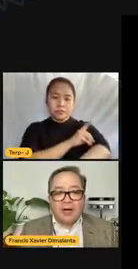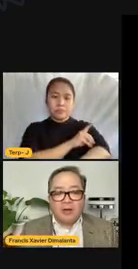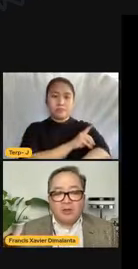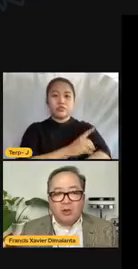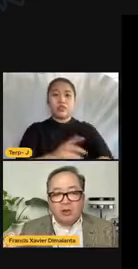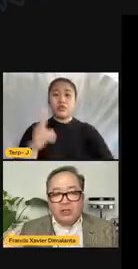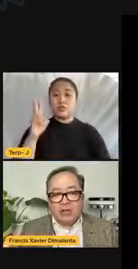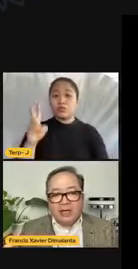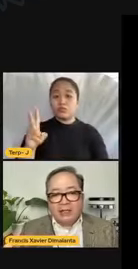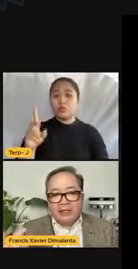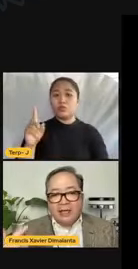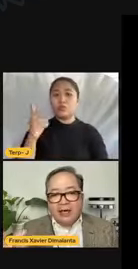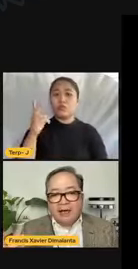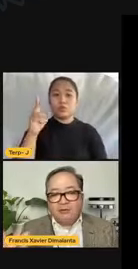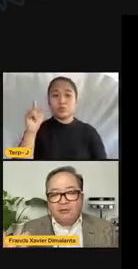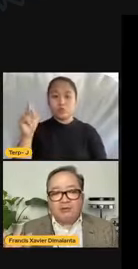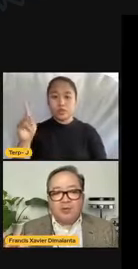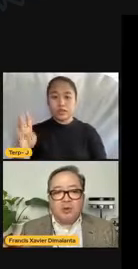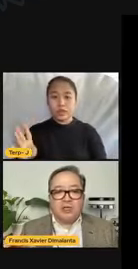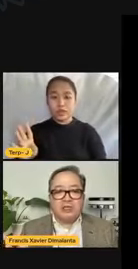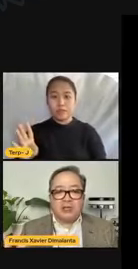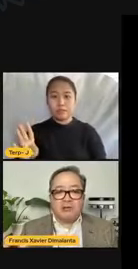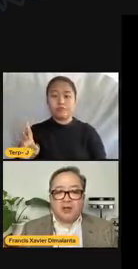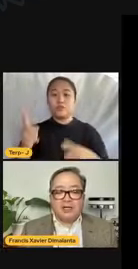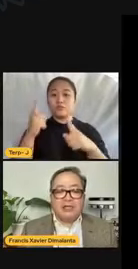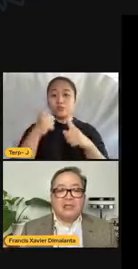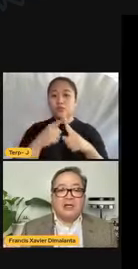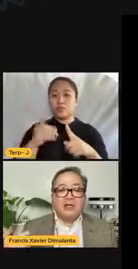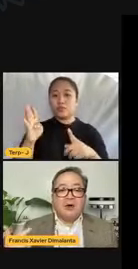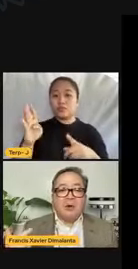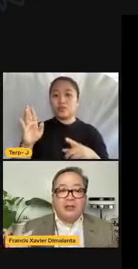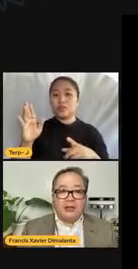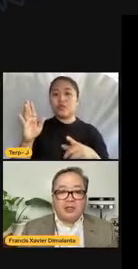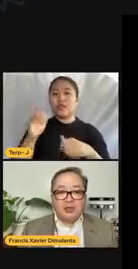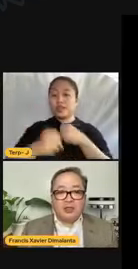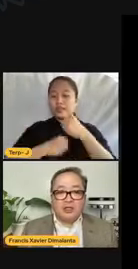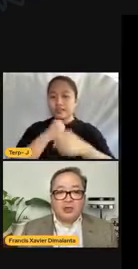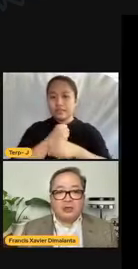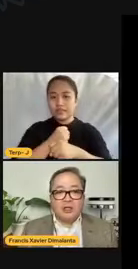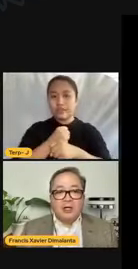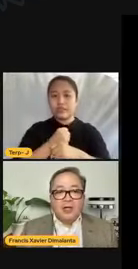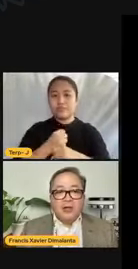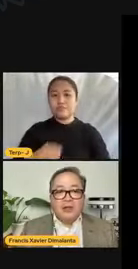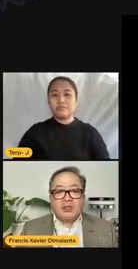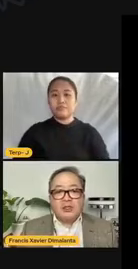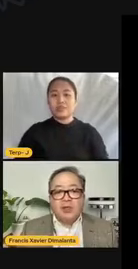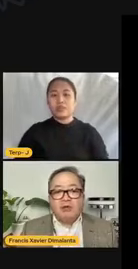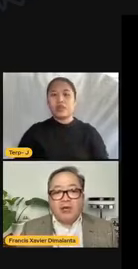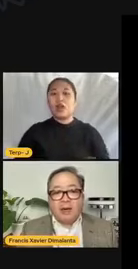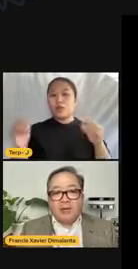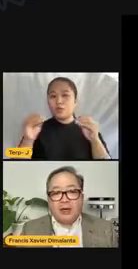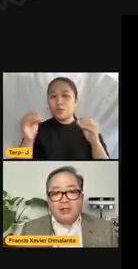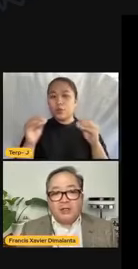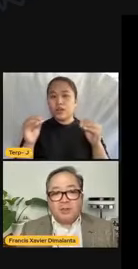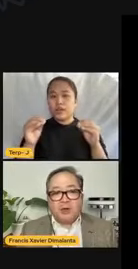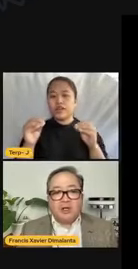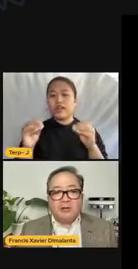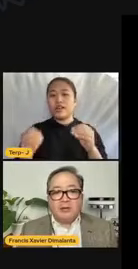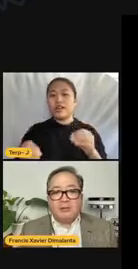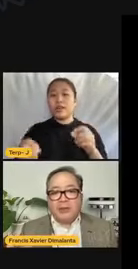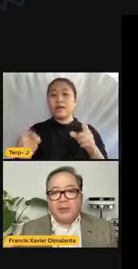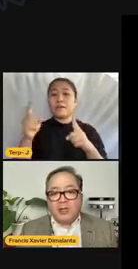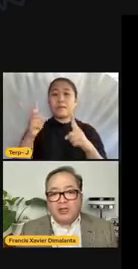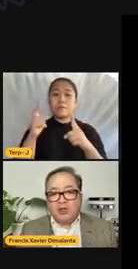find out or check that they have 50 words at the very least when they reach 2 years old. There is no vocabulary